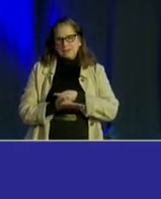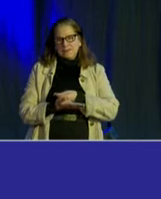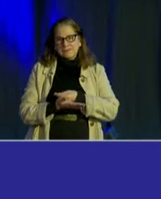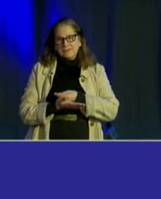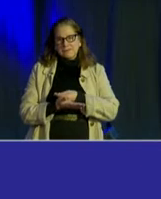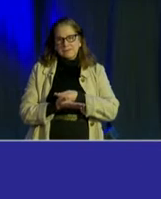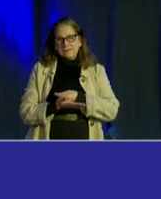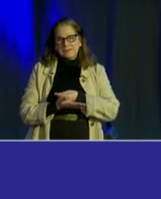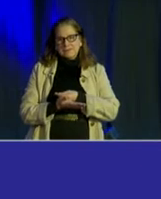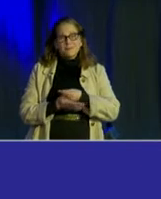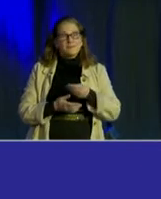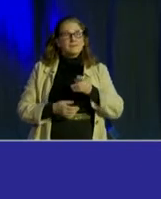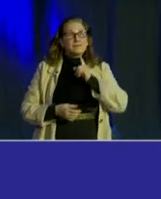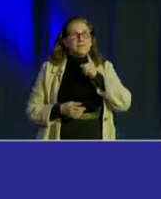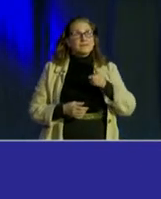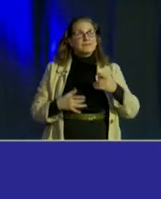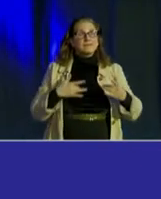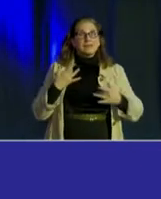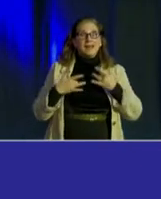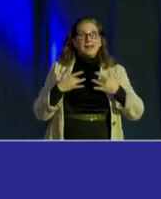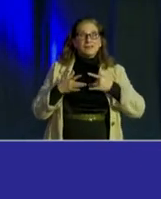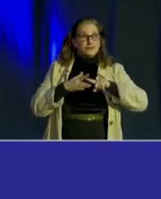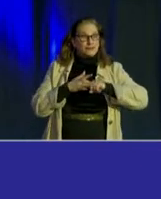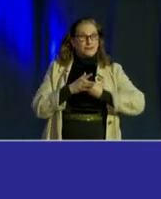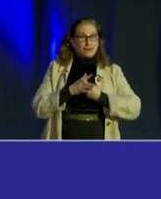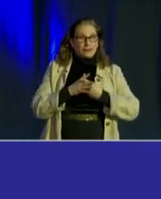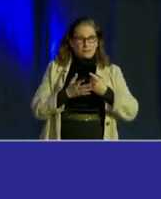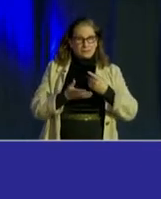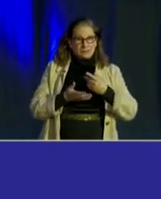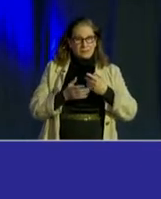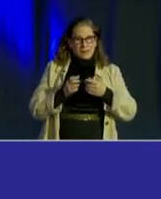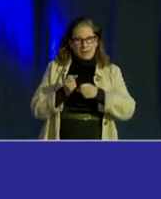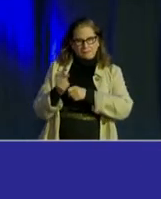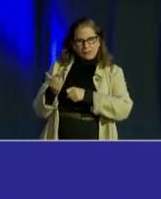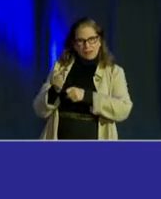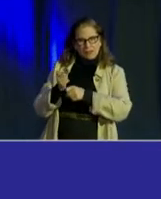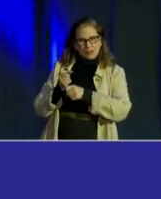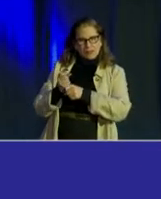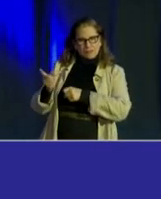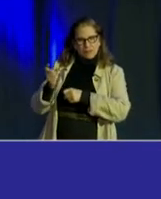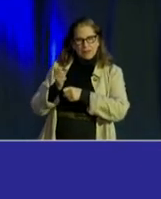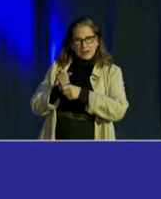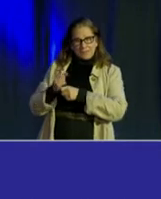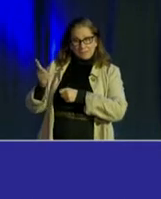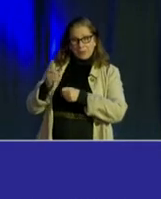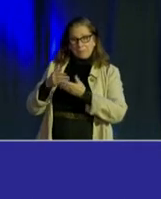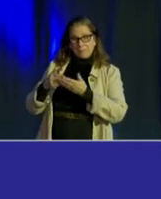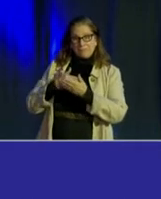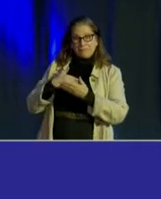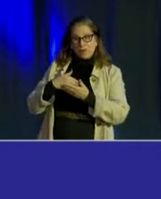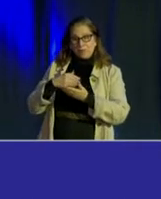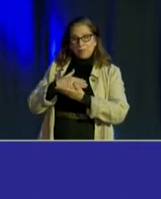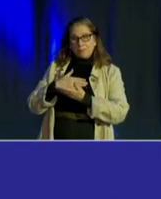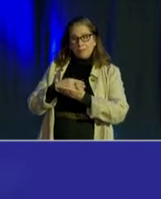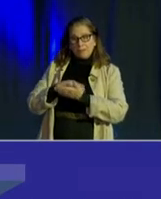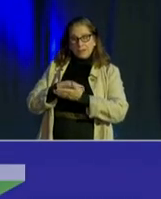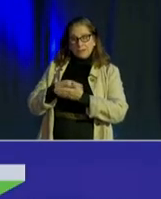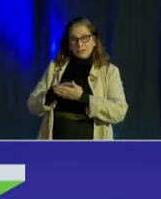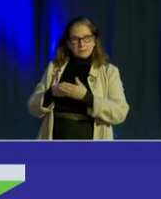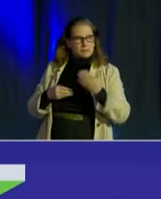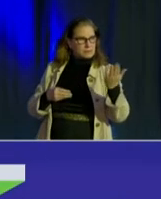year with the most important part, hearing directly from you about what your priorities are for the upcoming